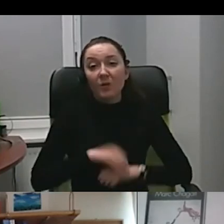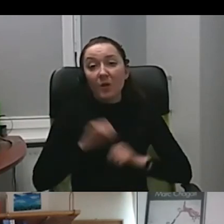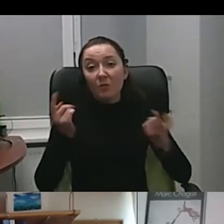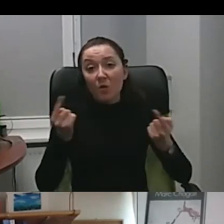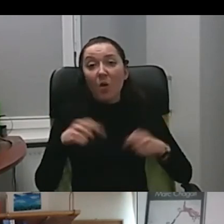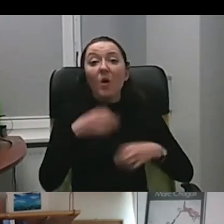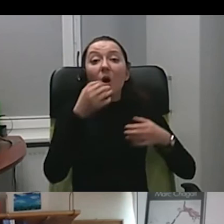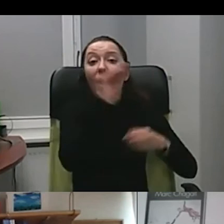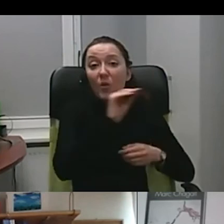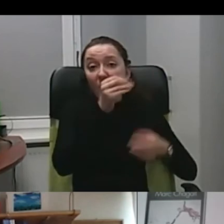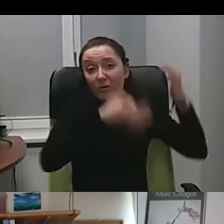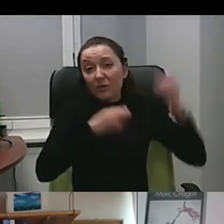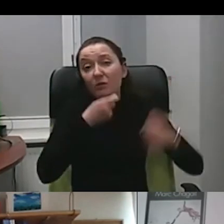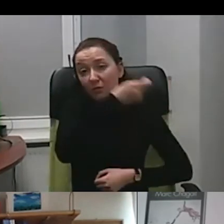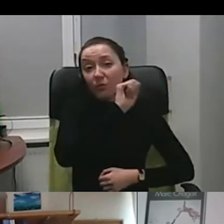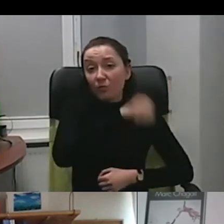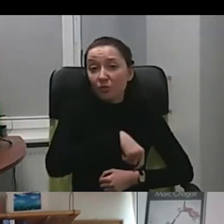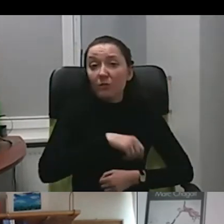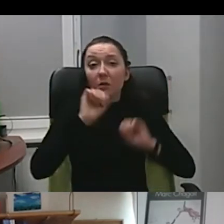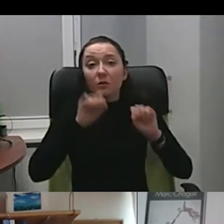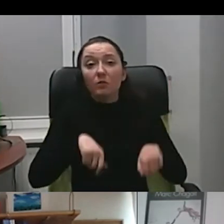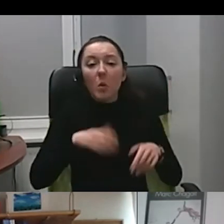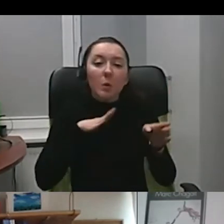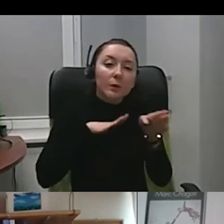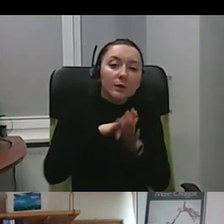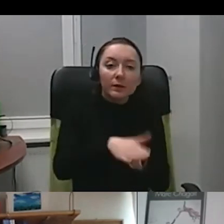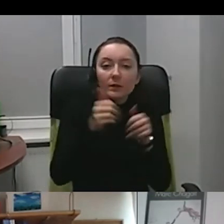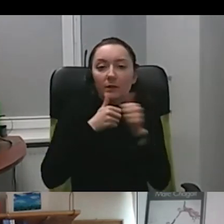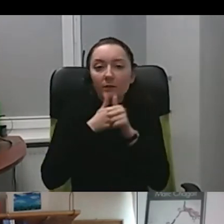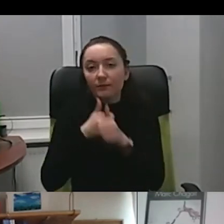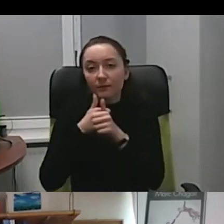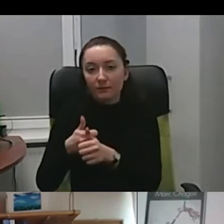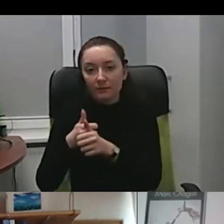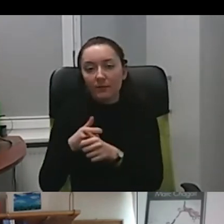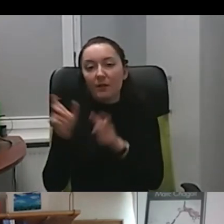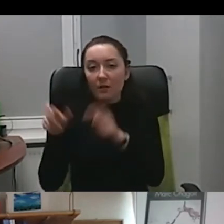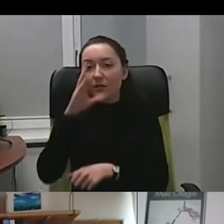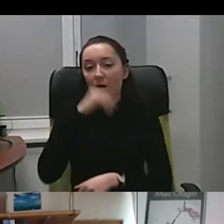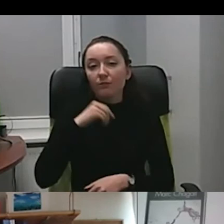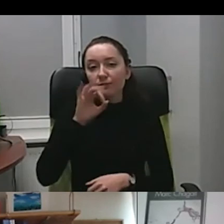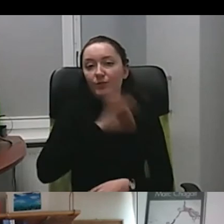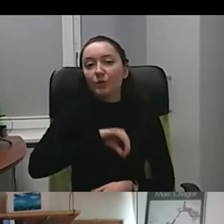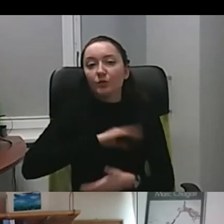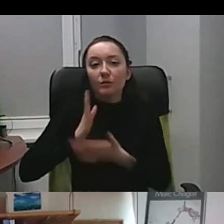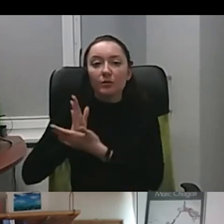make sure they target the people and are more efficient than they used to be in the